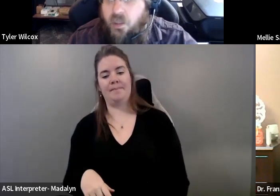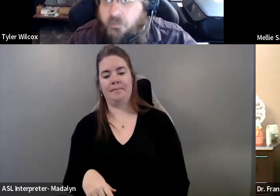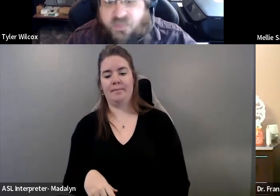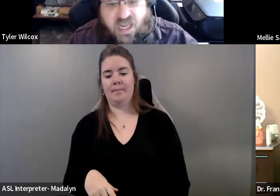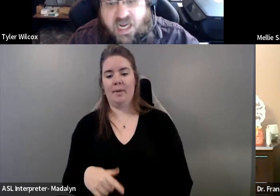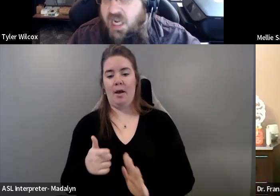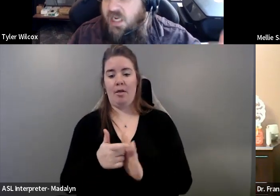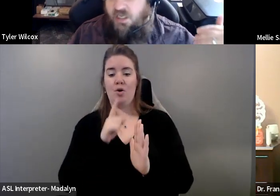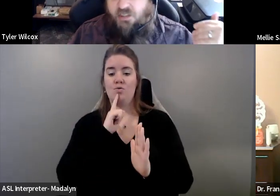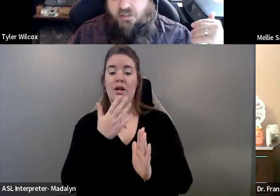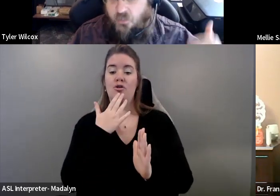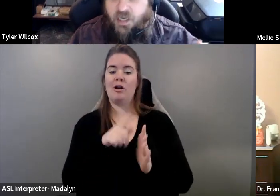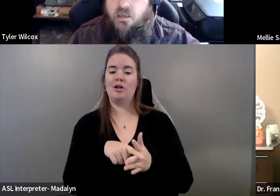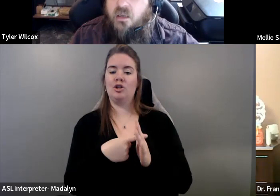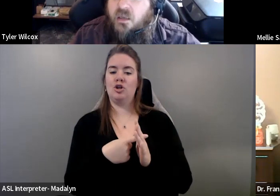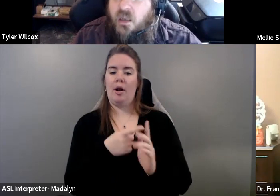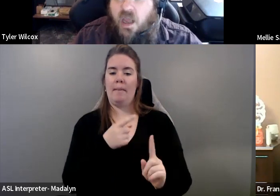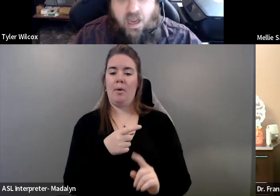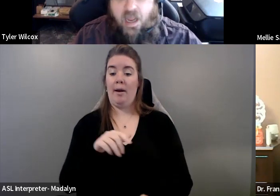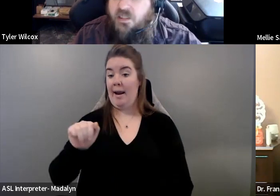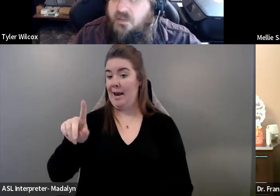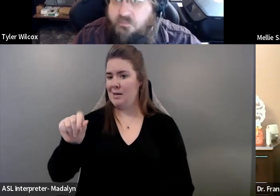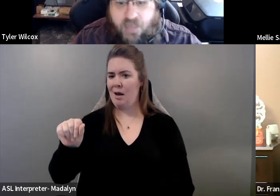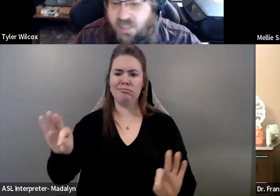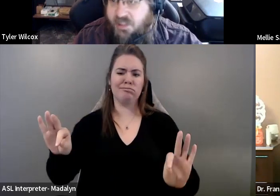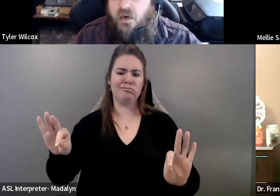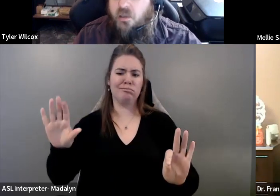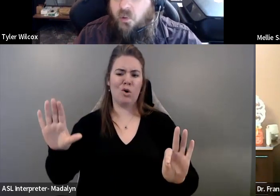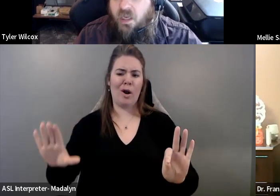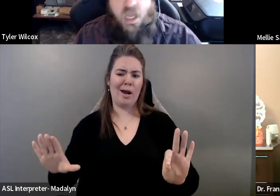starting. The 88 is great as a